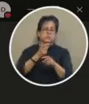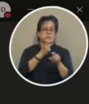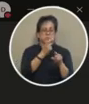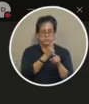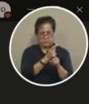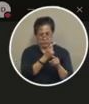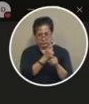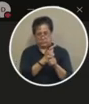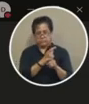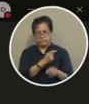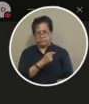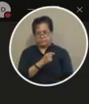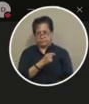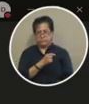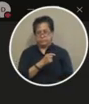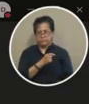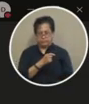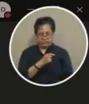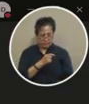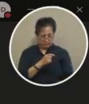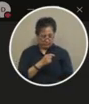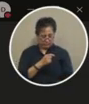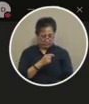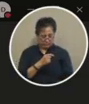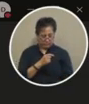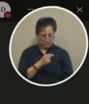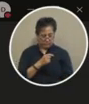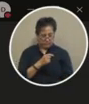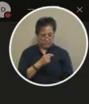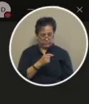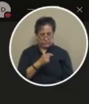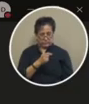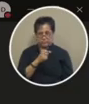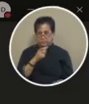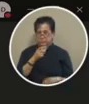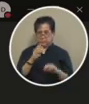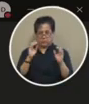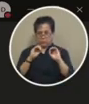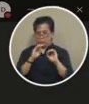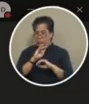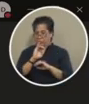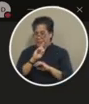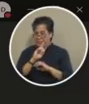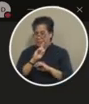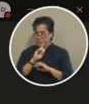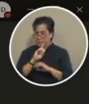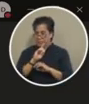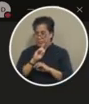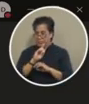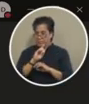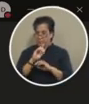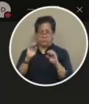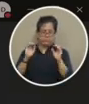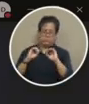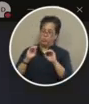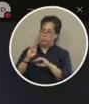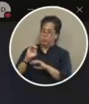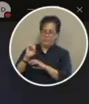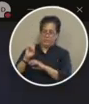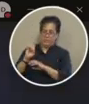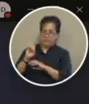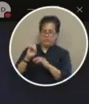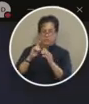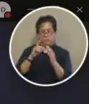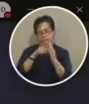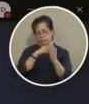correct. And nobody bid on it? Nobody bid on it, so it was